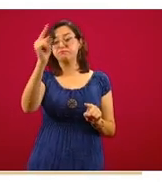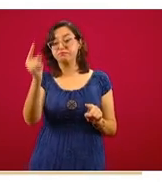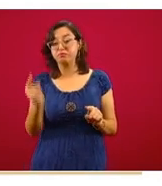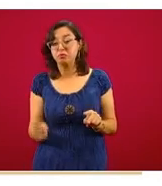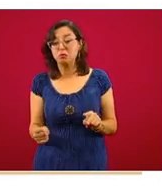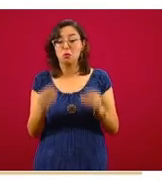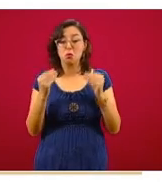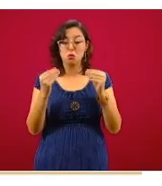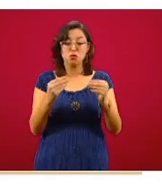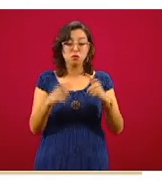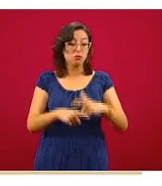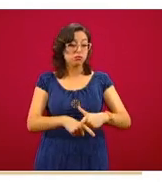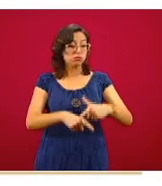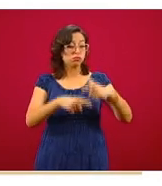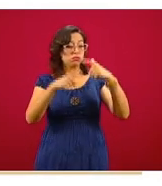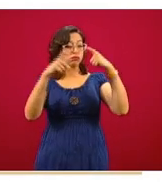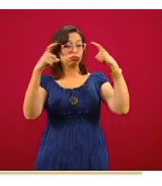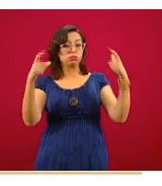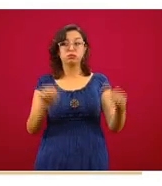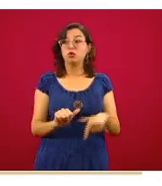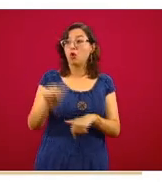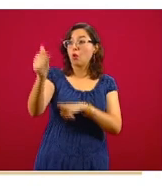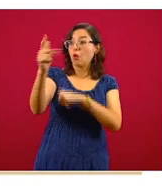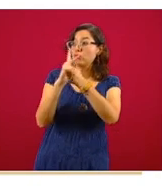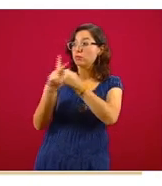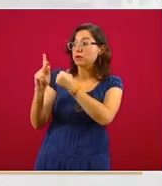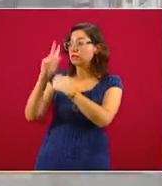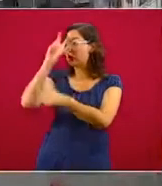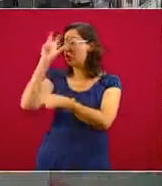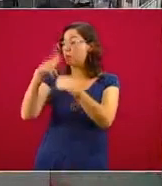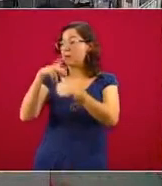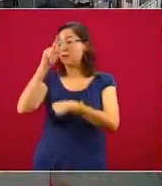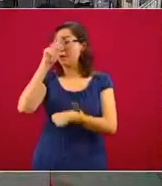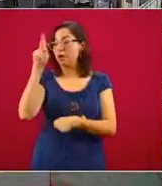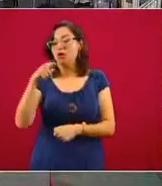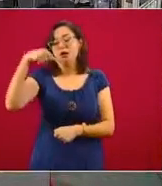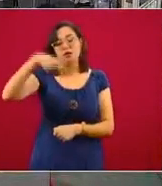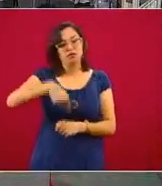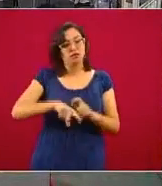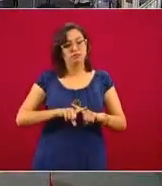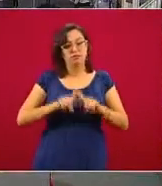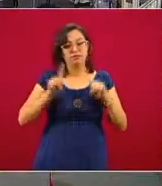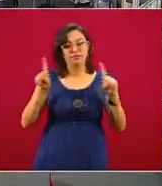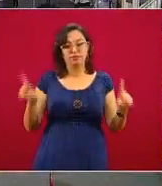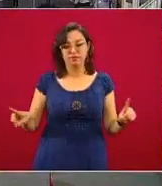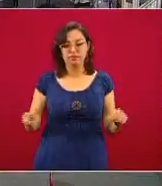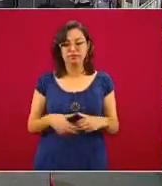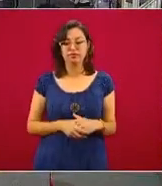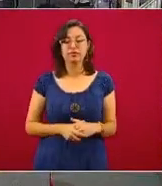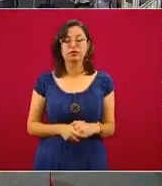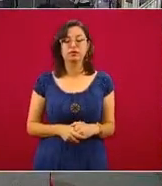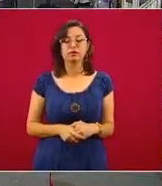and eventually start to slow down. The big difference is the inclination, or the